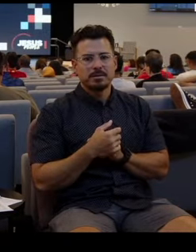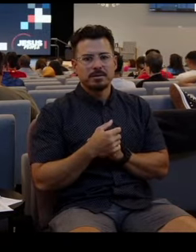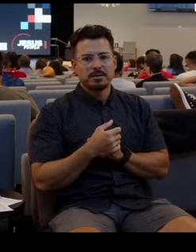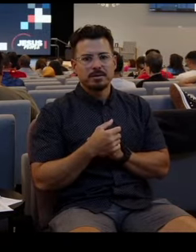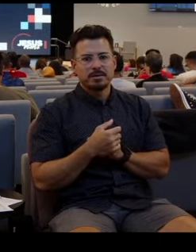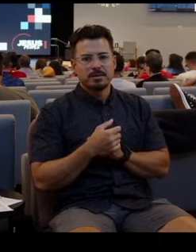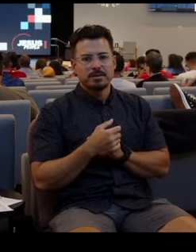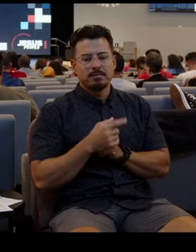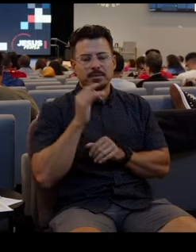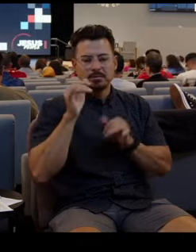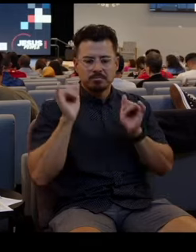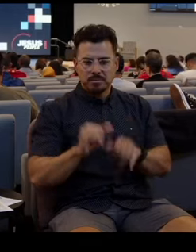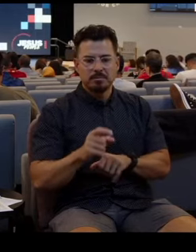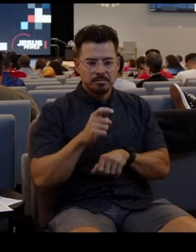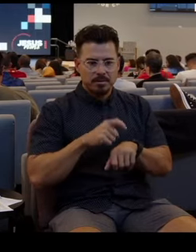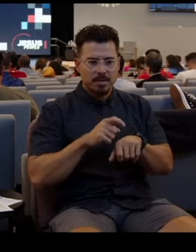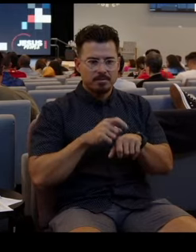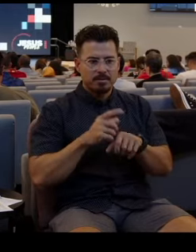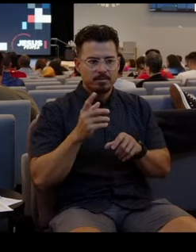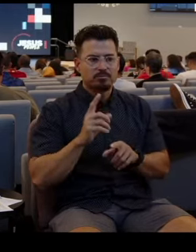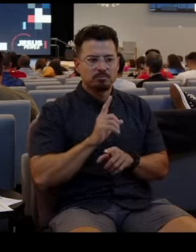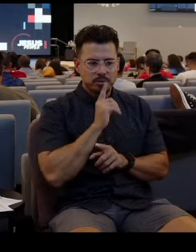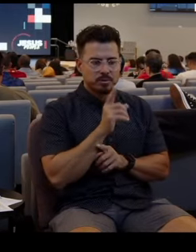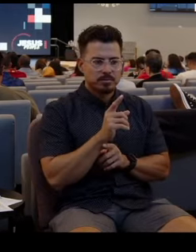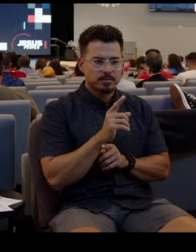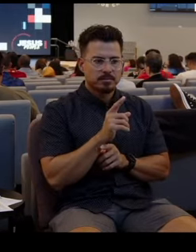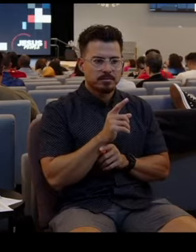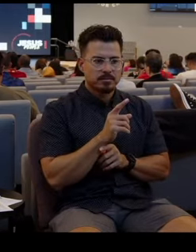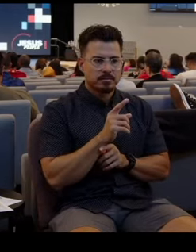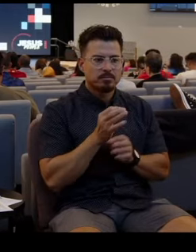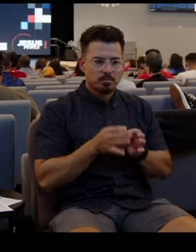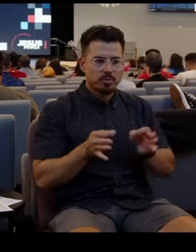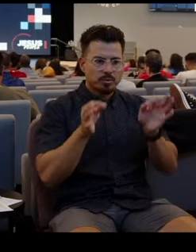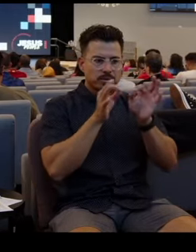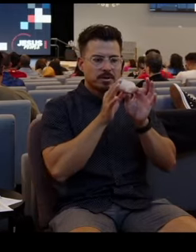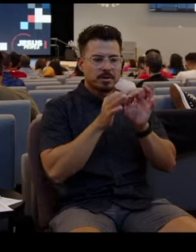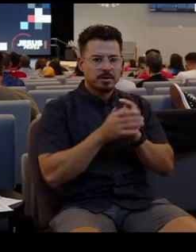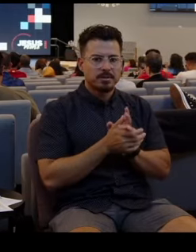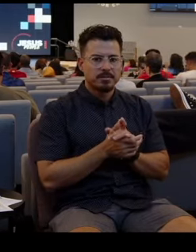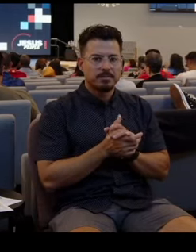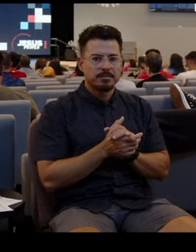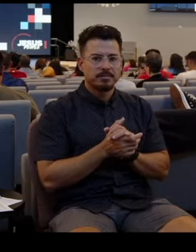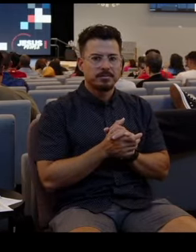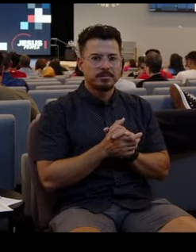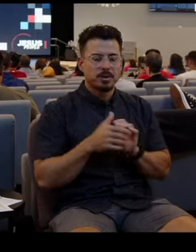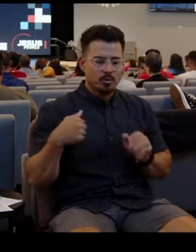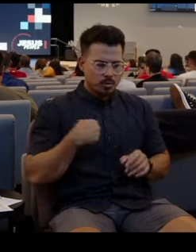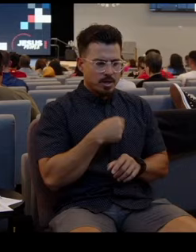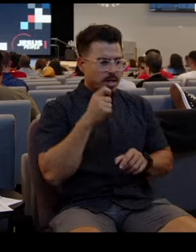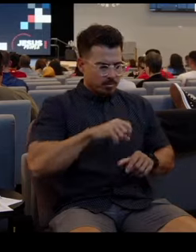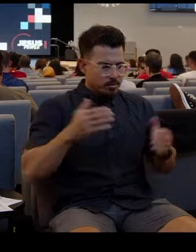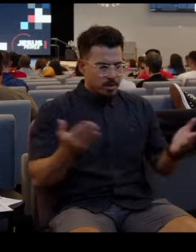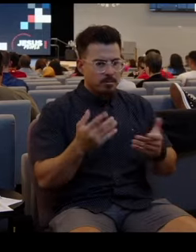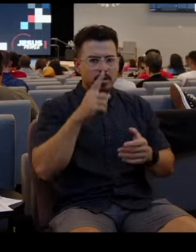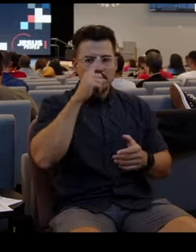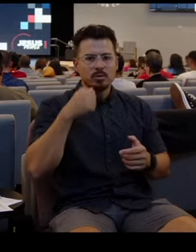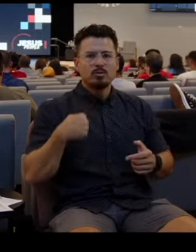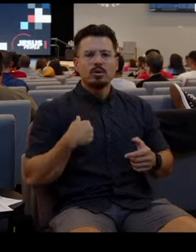But at the same time, ultimately, we got to be here because we want to be here